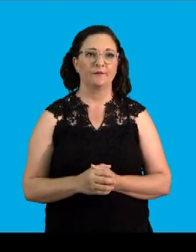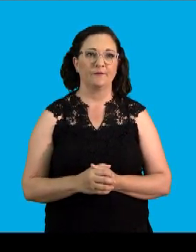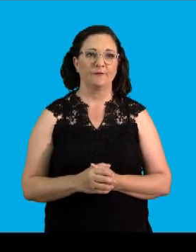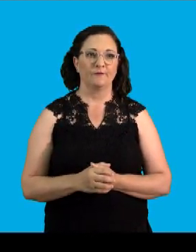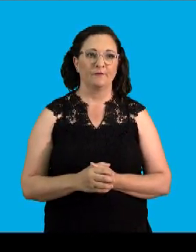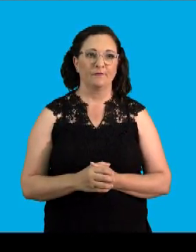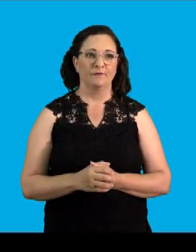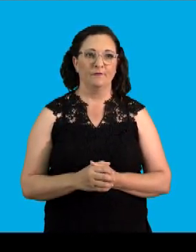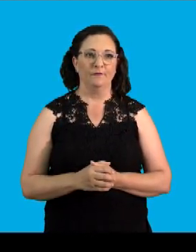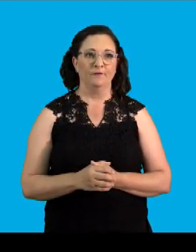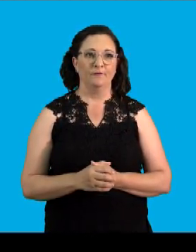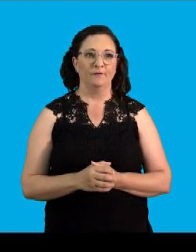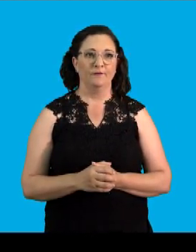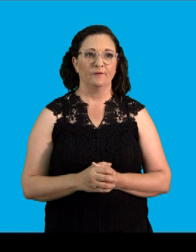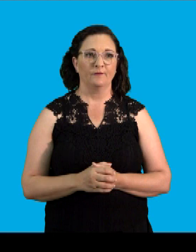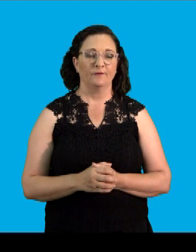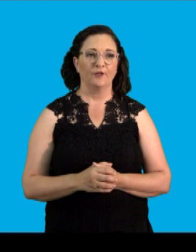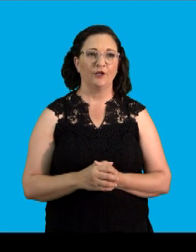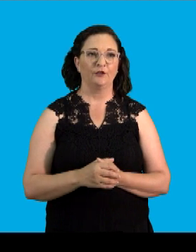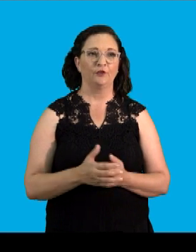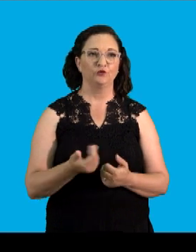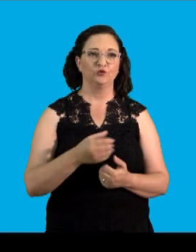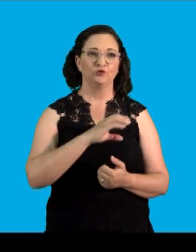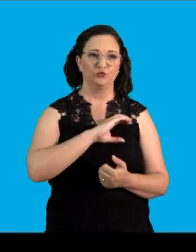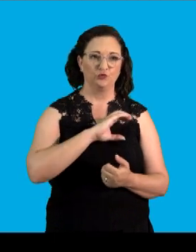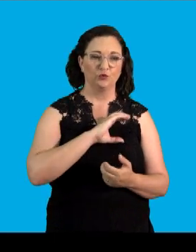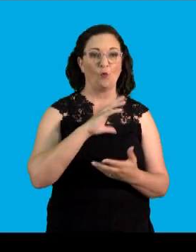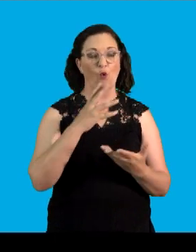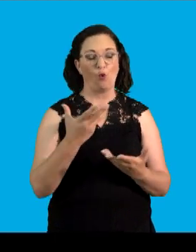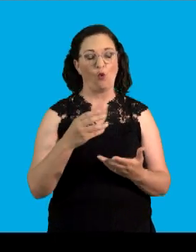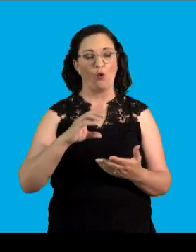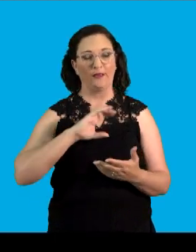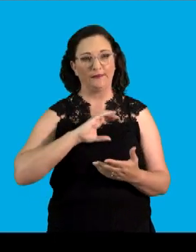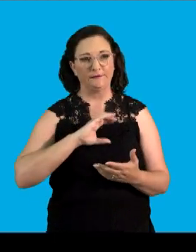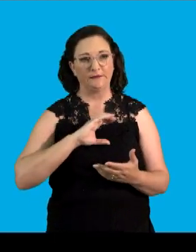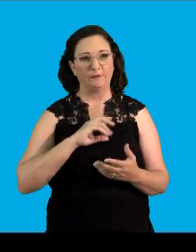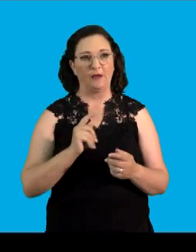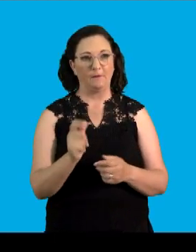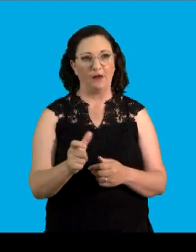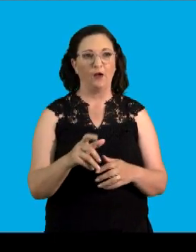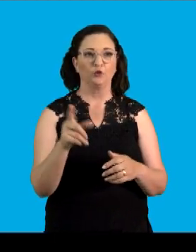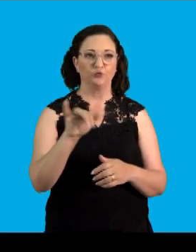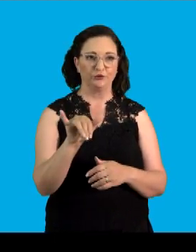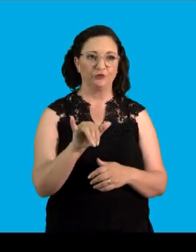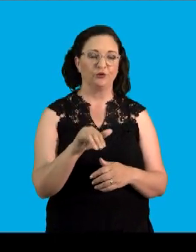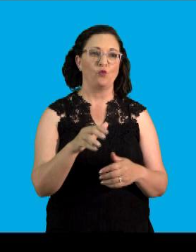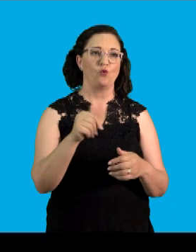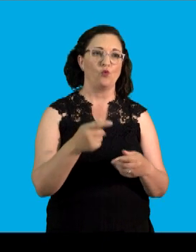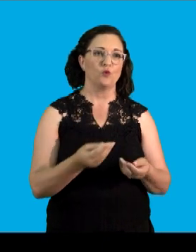components? All right, it's either consumers or customers, which is the first